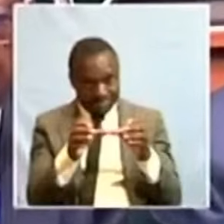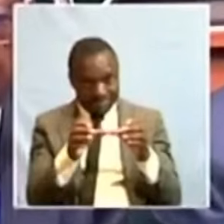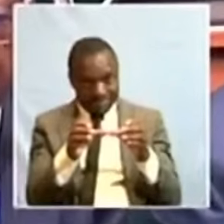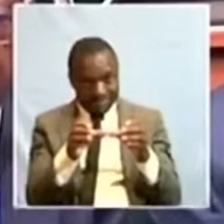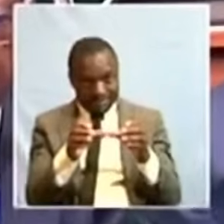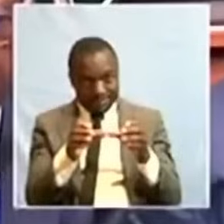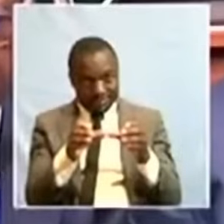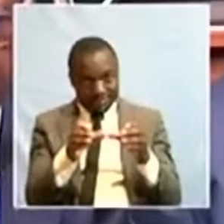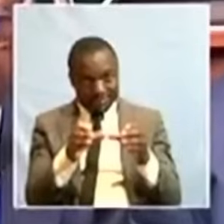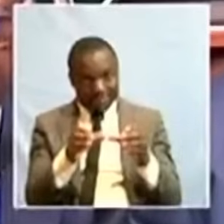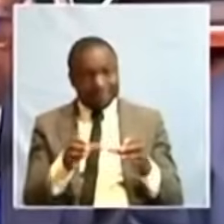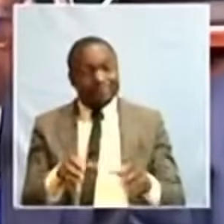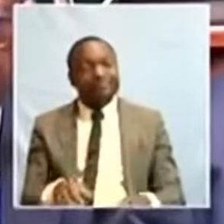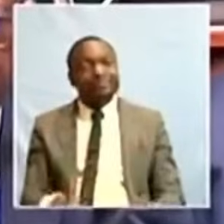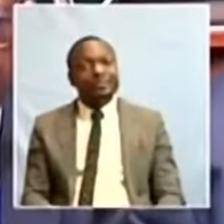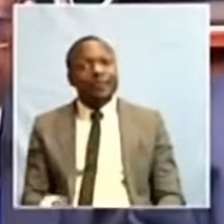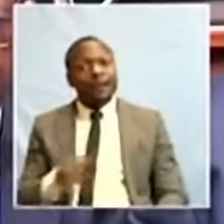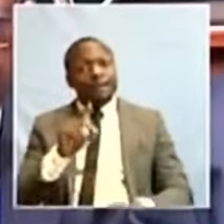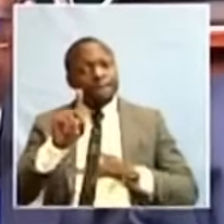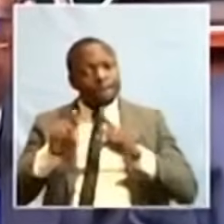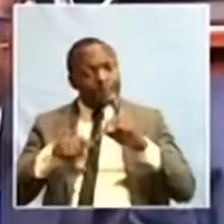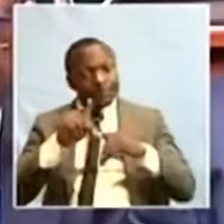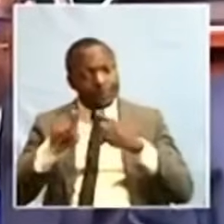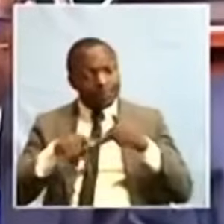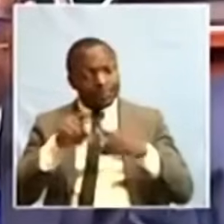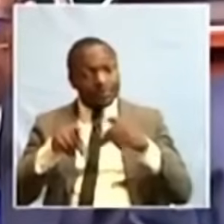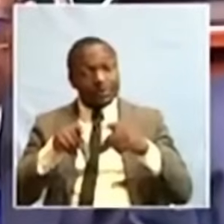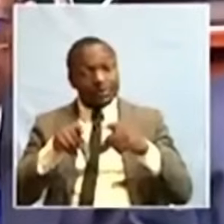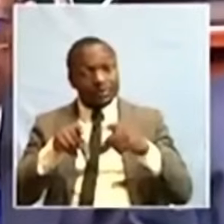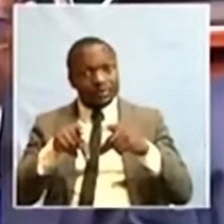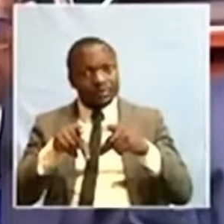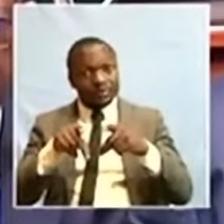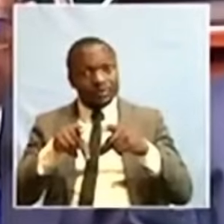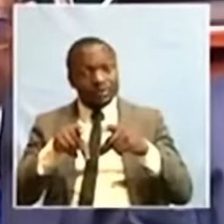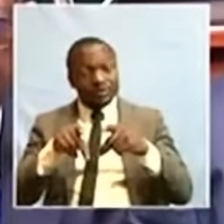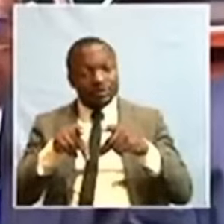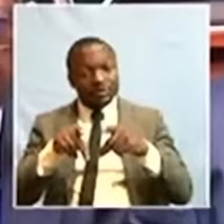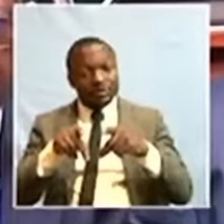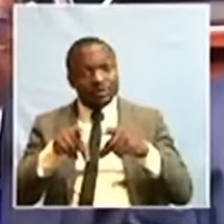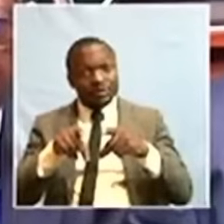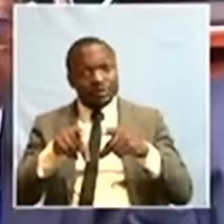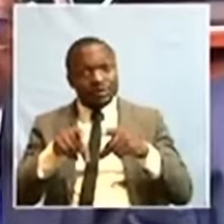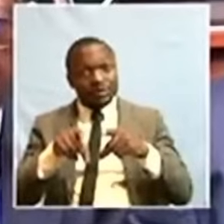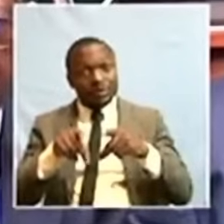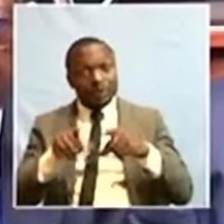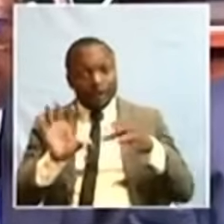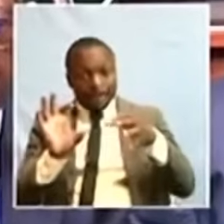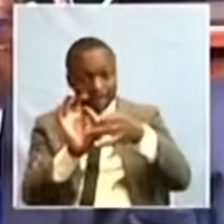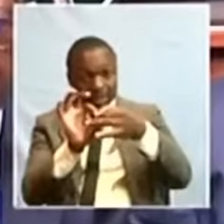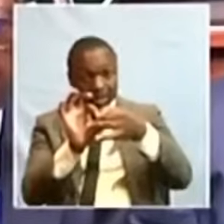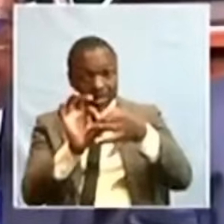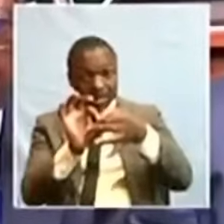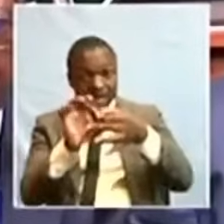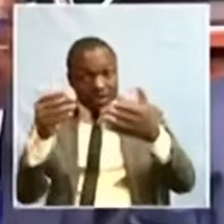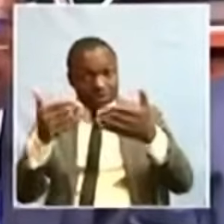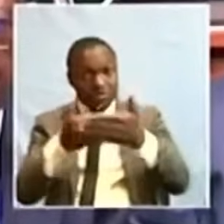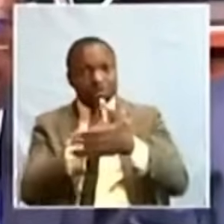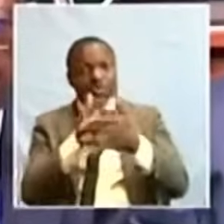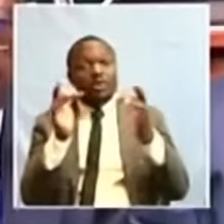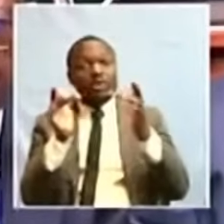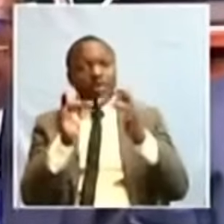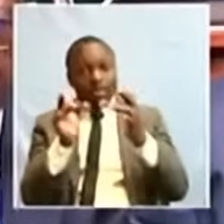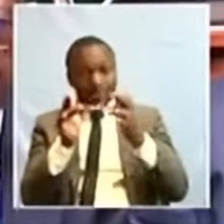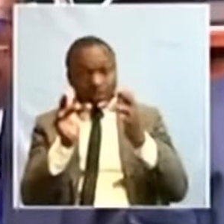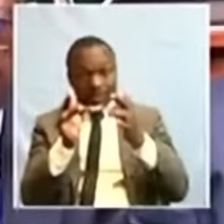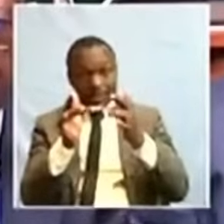and the people were glued to the new technology, telling them that